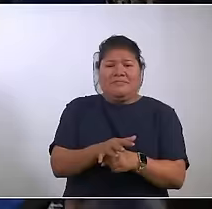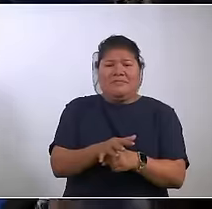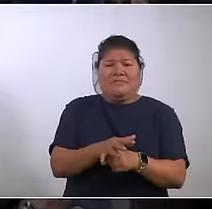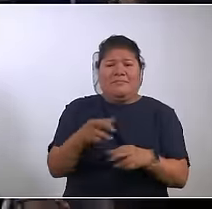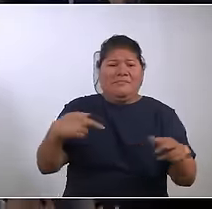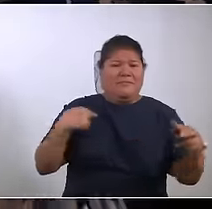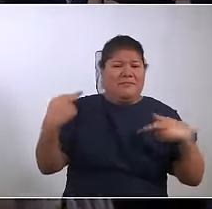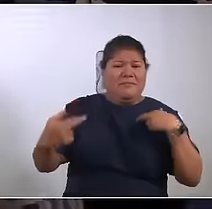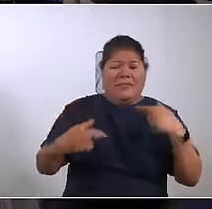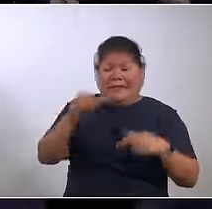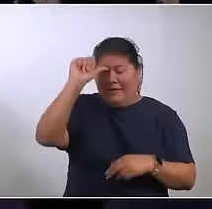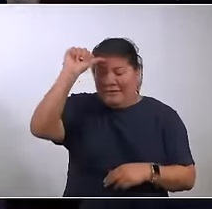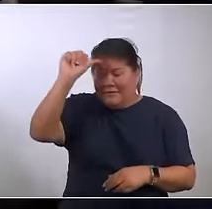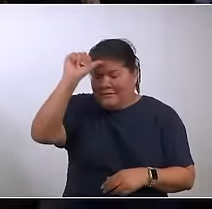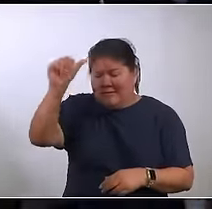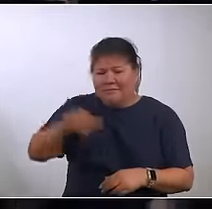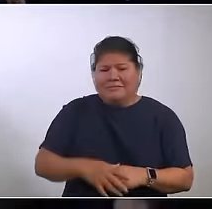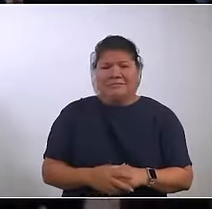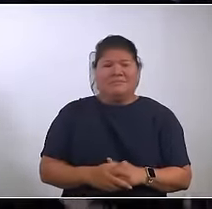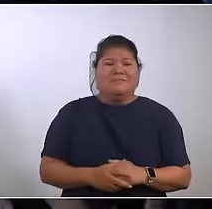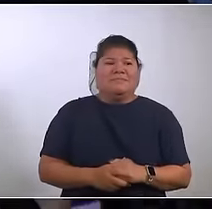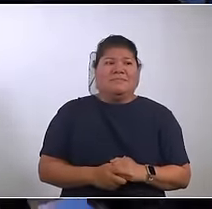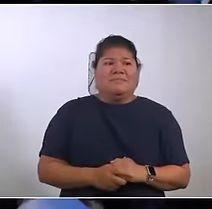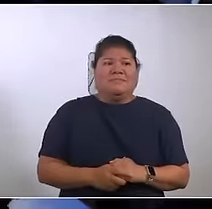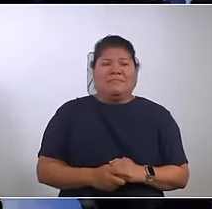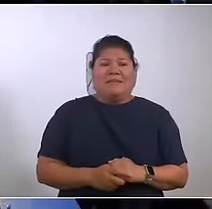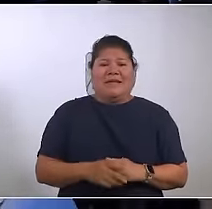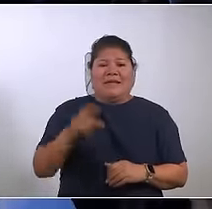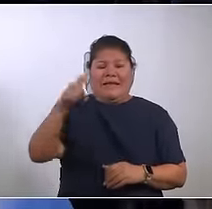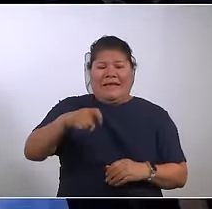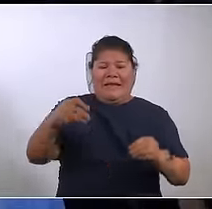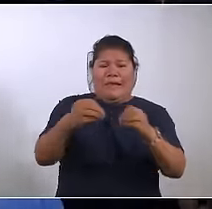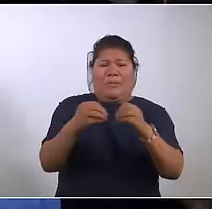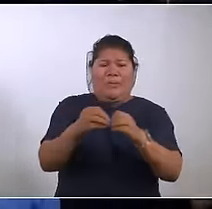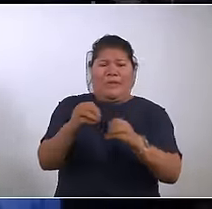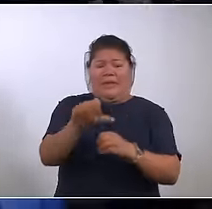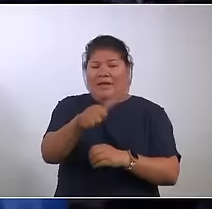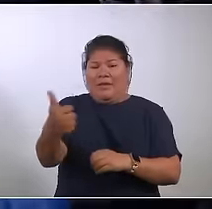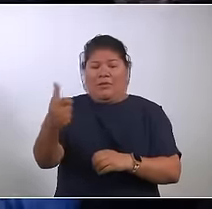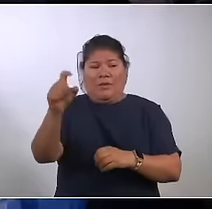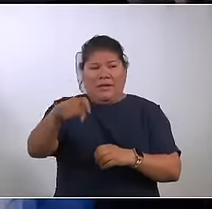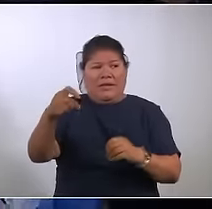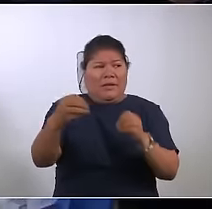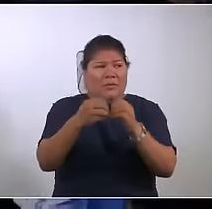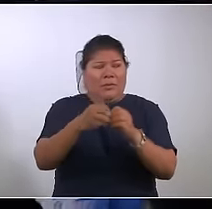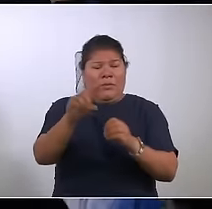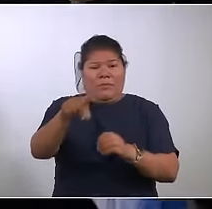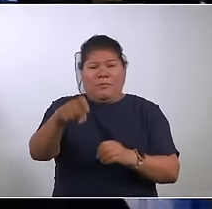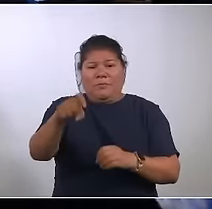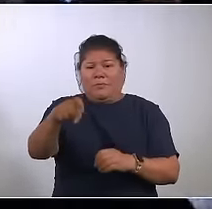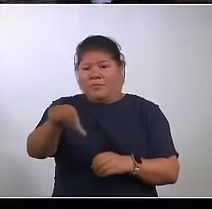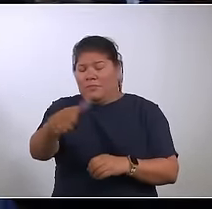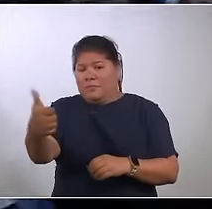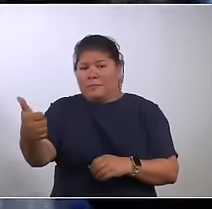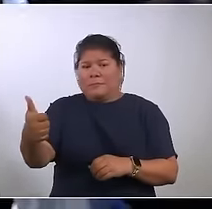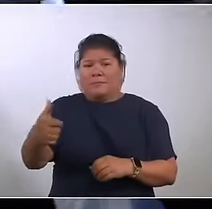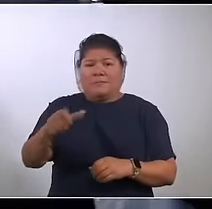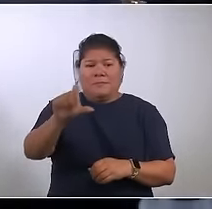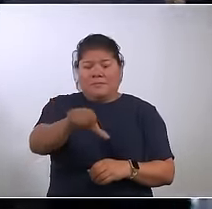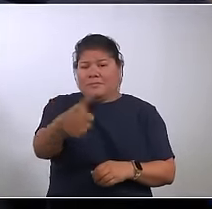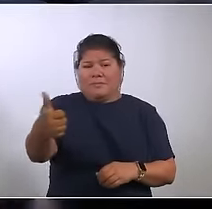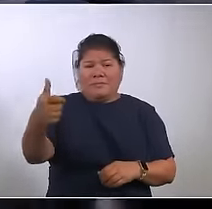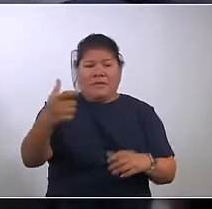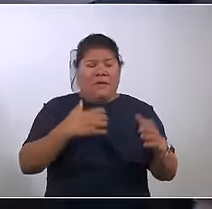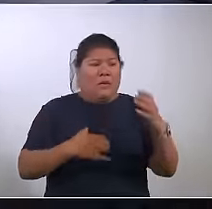about a revival in India. No es suficiente que haya avivamiento en India. Necesito need más. More. Necesita más.